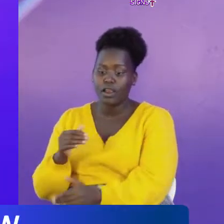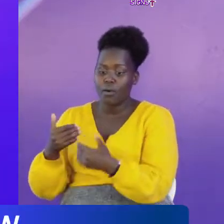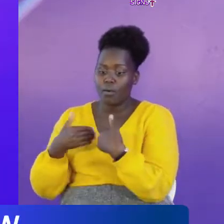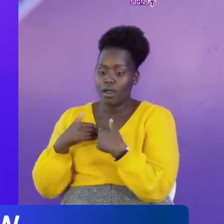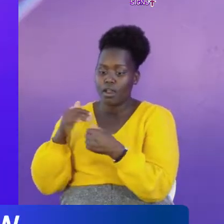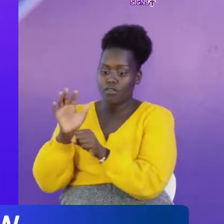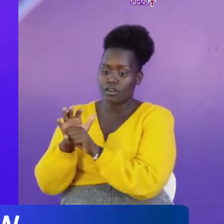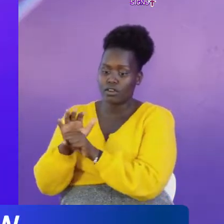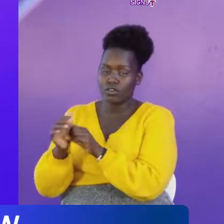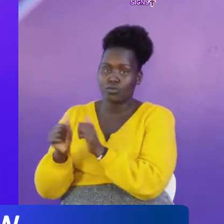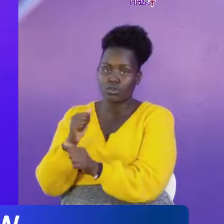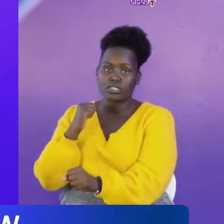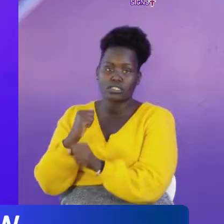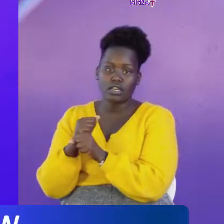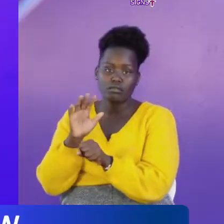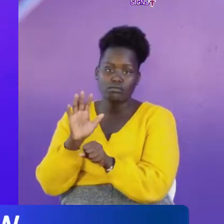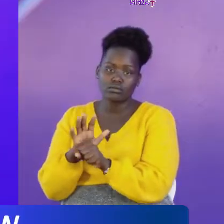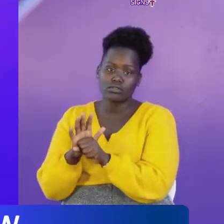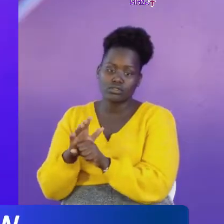he's done,